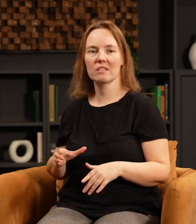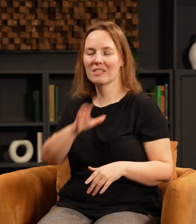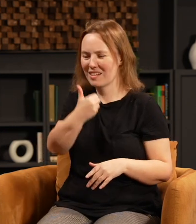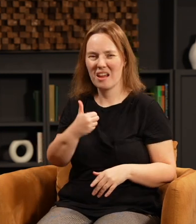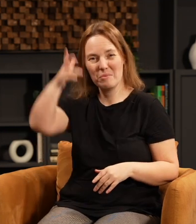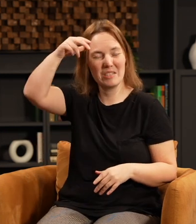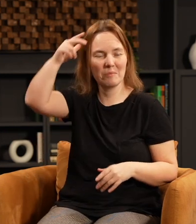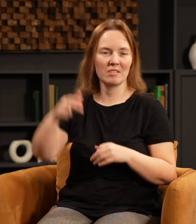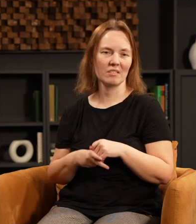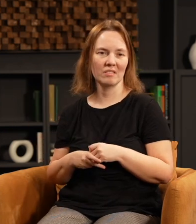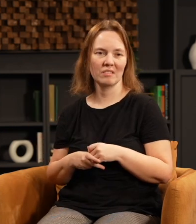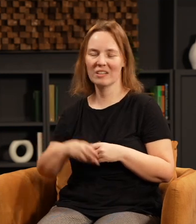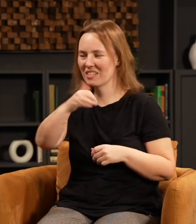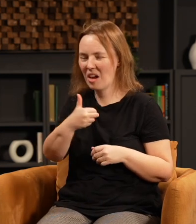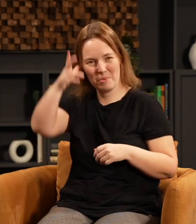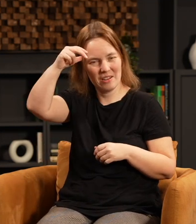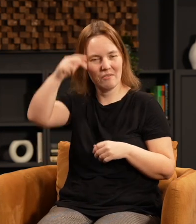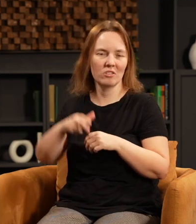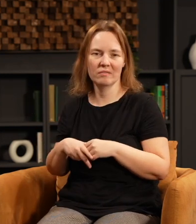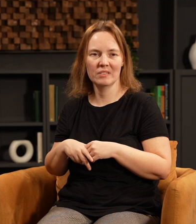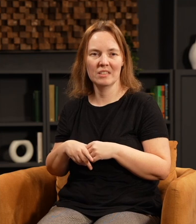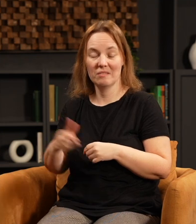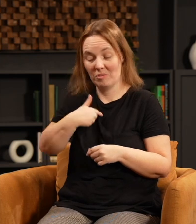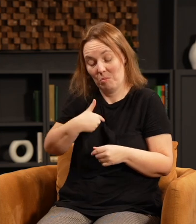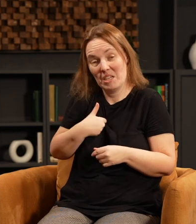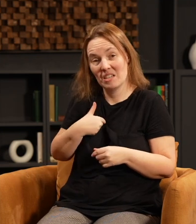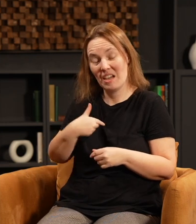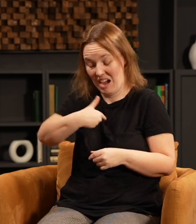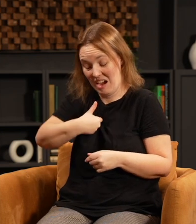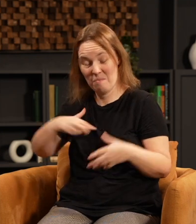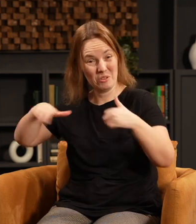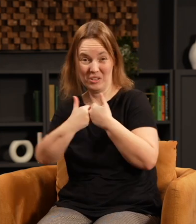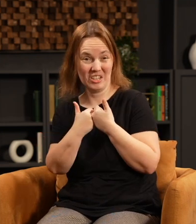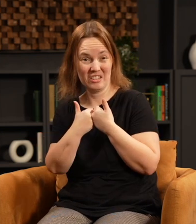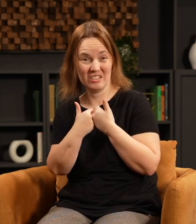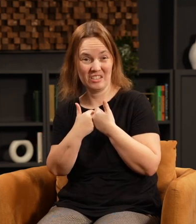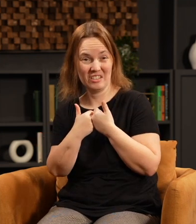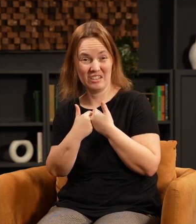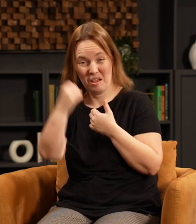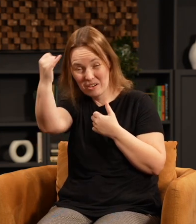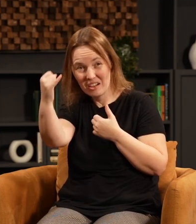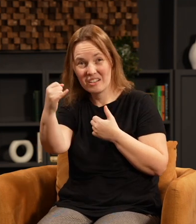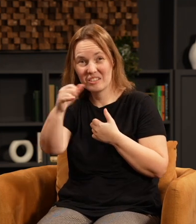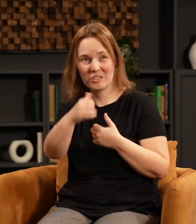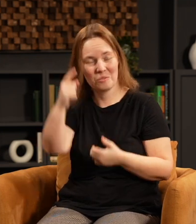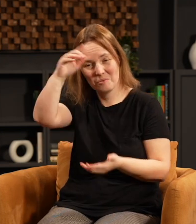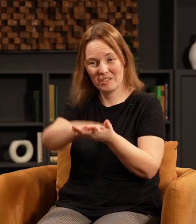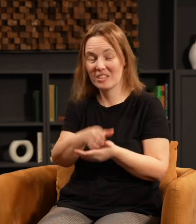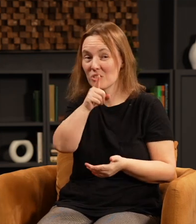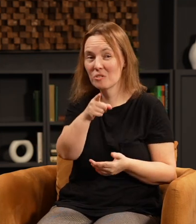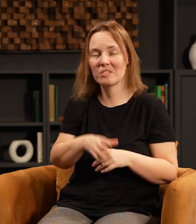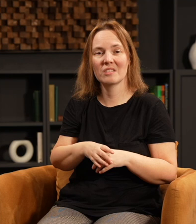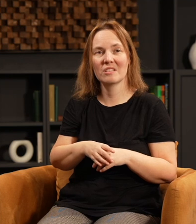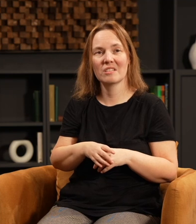not been demons. It's not been the devil. It's been me. Imagine that. You would not believe that. But it's